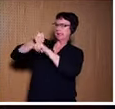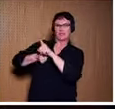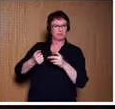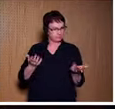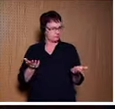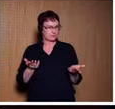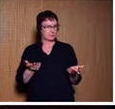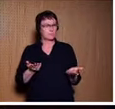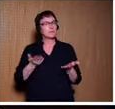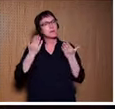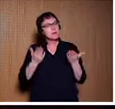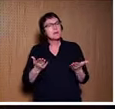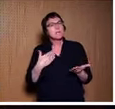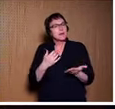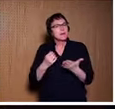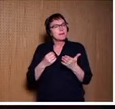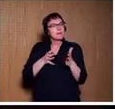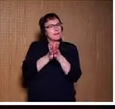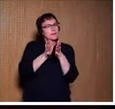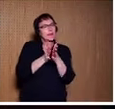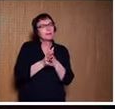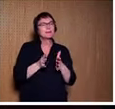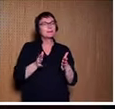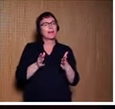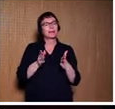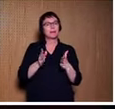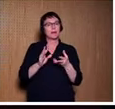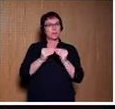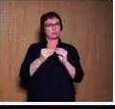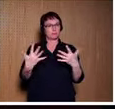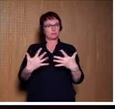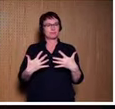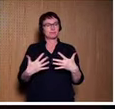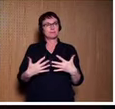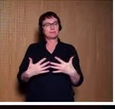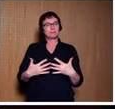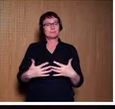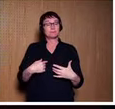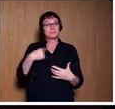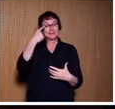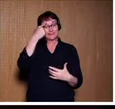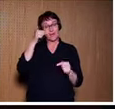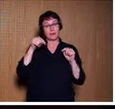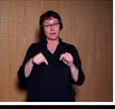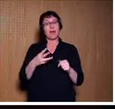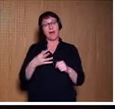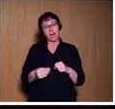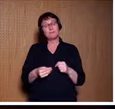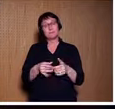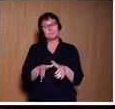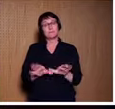let me come to the red line. Mm-hmm. The bottom line is this. There very likely is a line going through this room that divides us into two